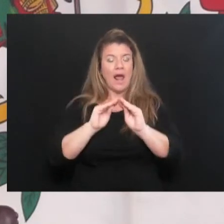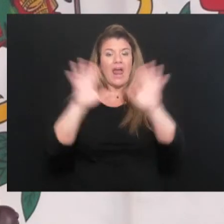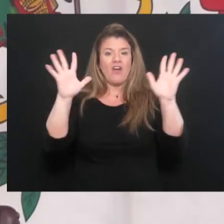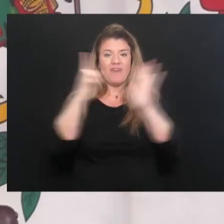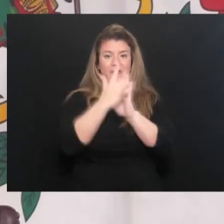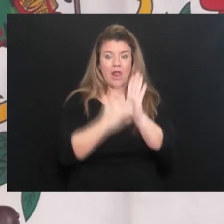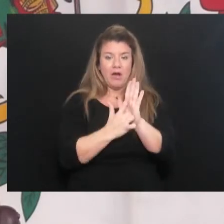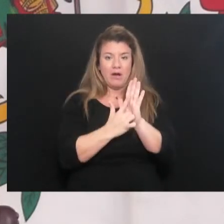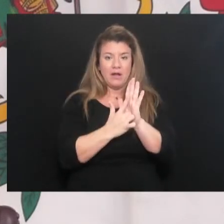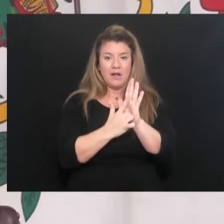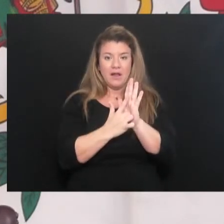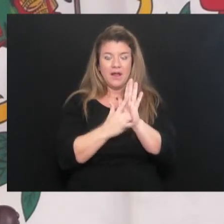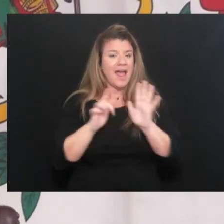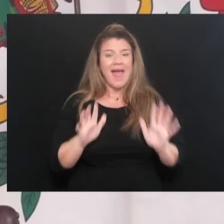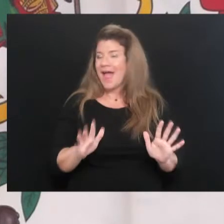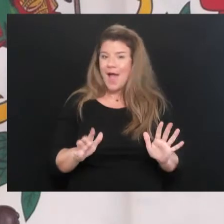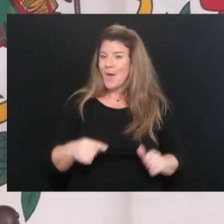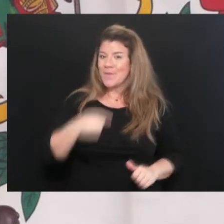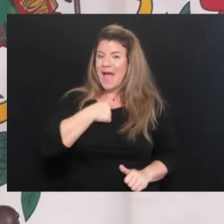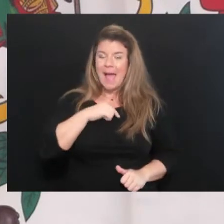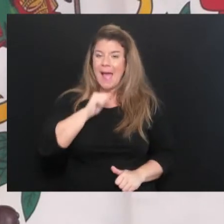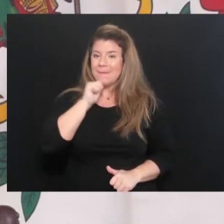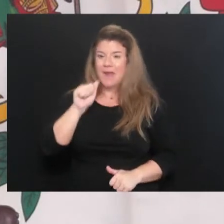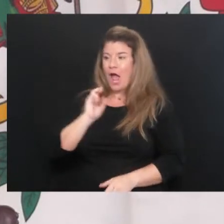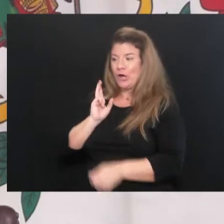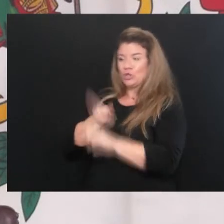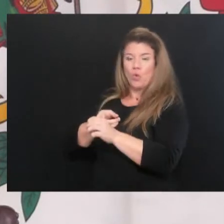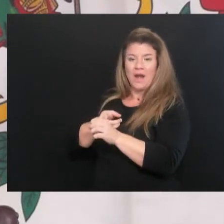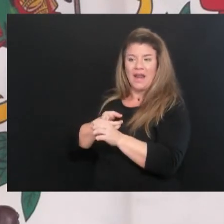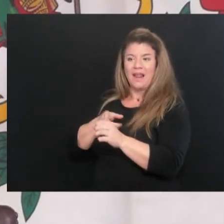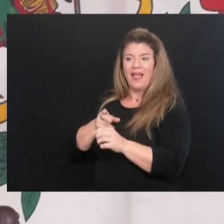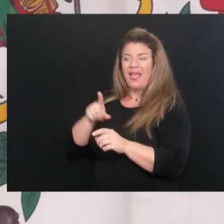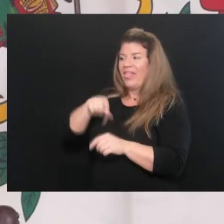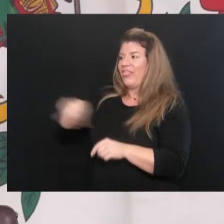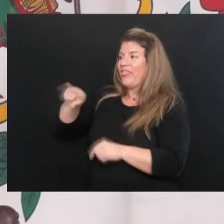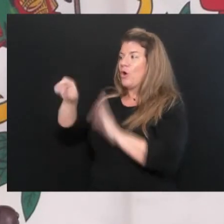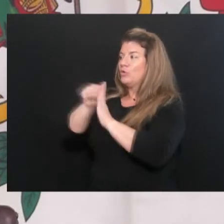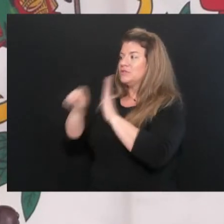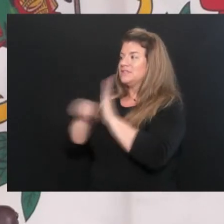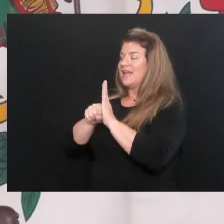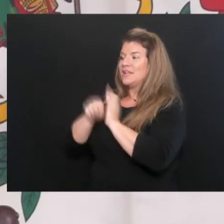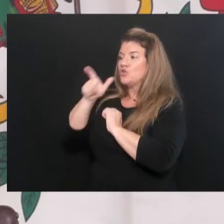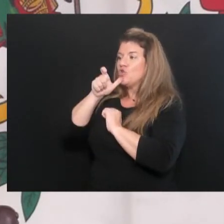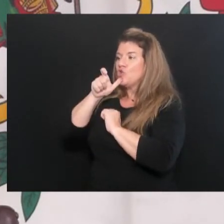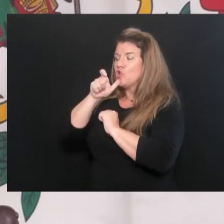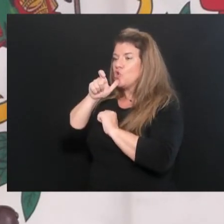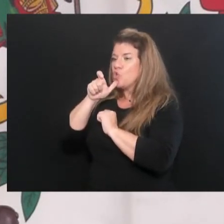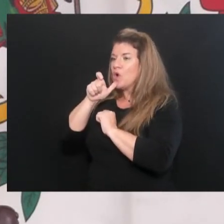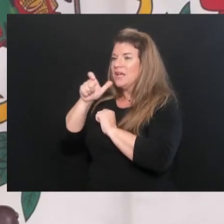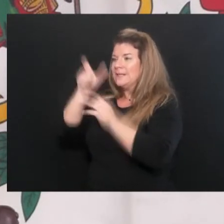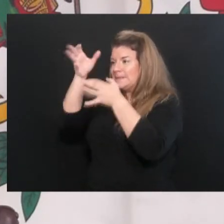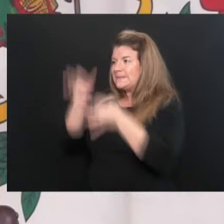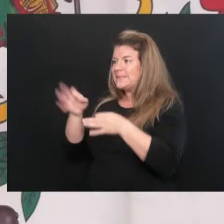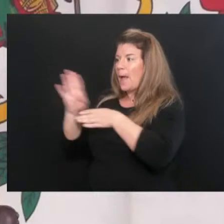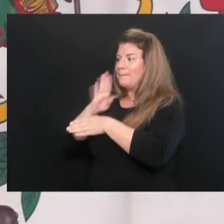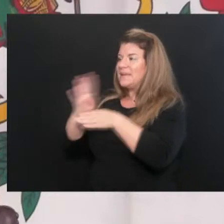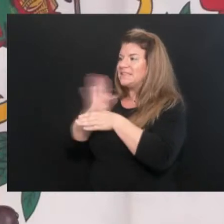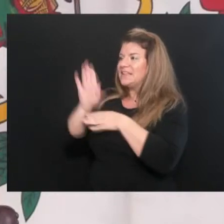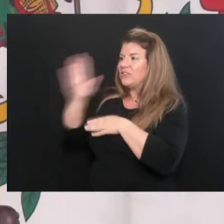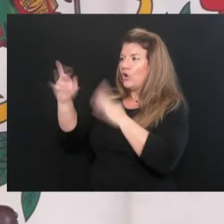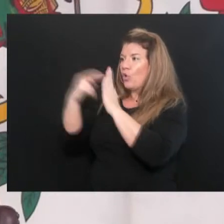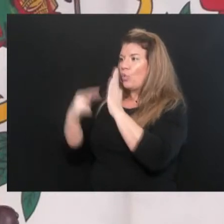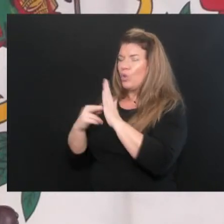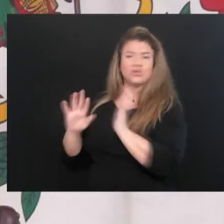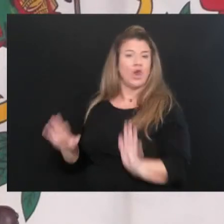we are not joining other states in restricting businesses from choosing what is best for them. This bill